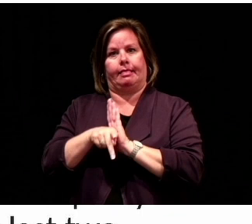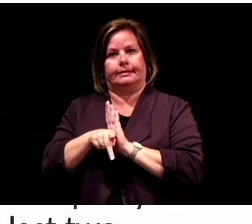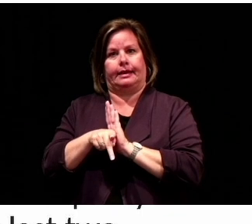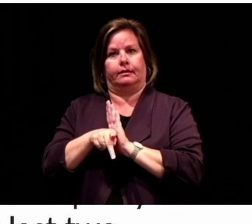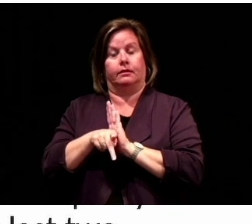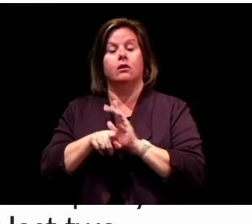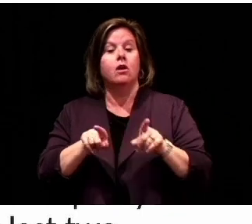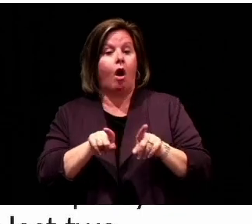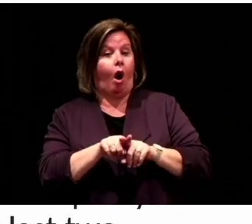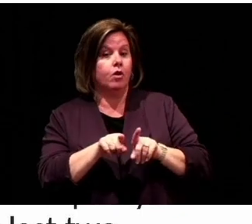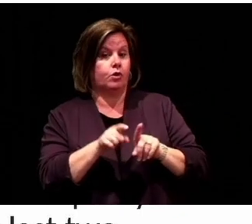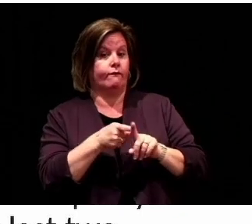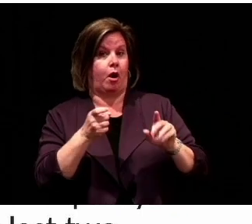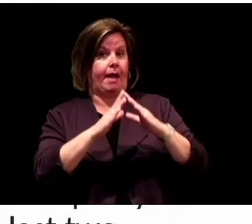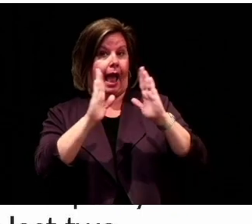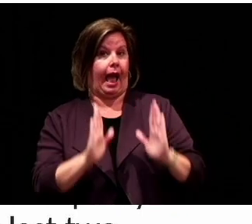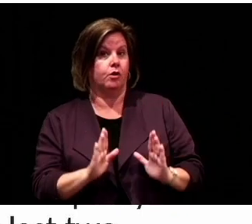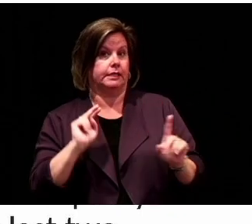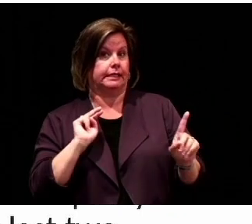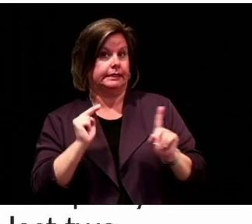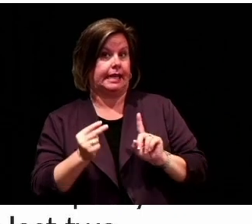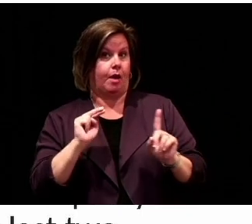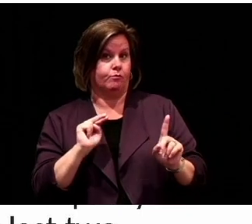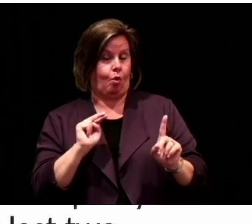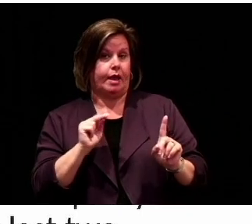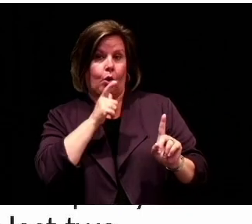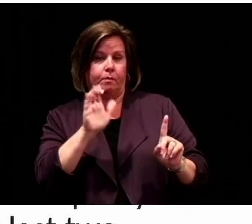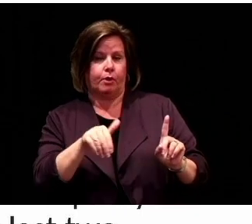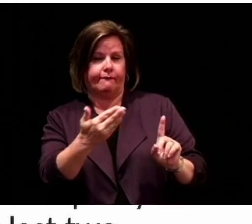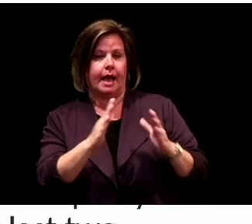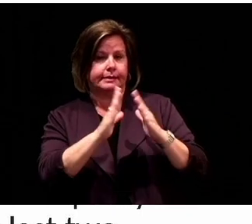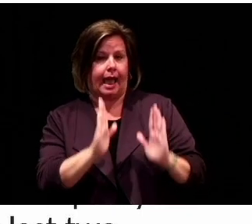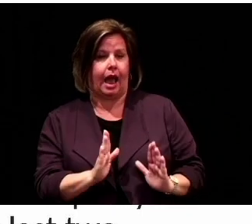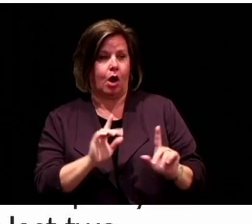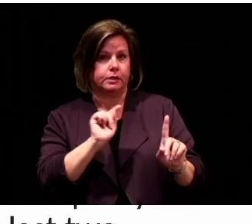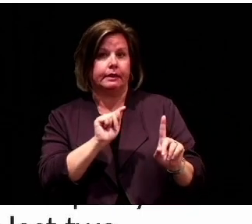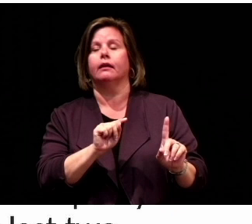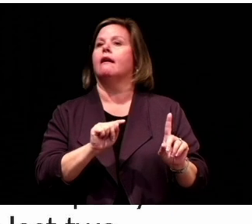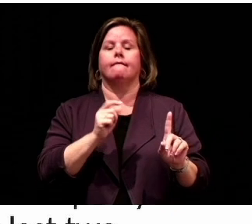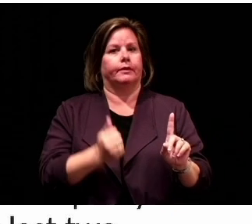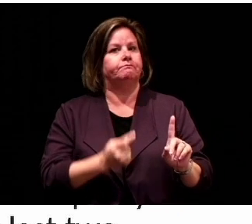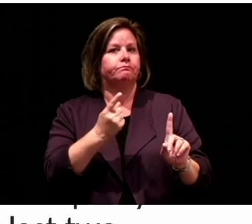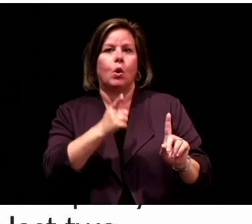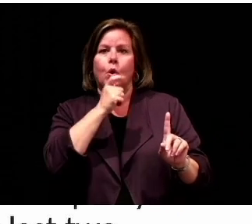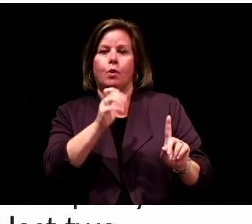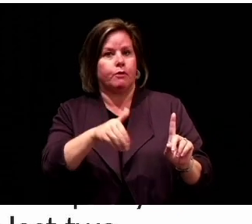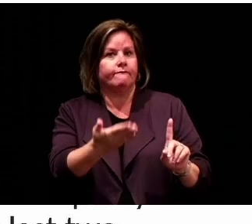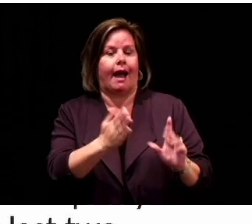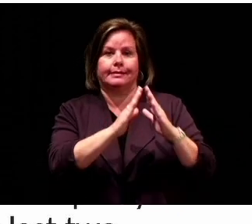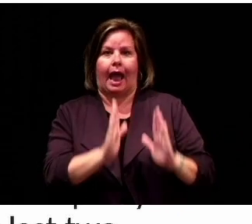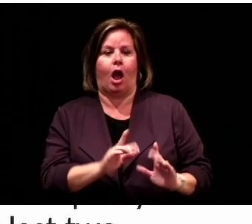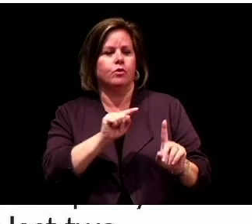conditions, worsening historical patterns of racial segregation. So what's the recommendation